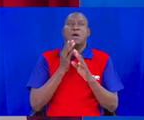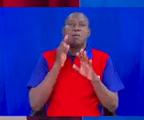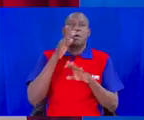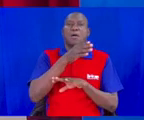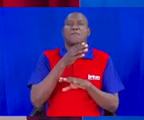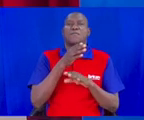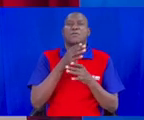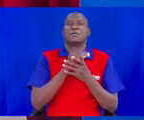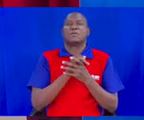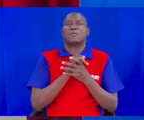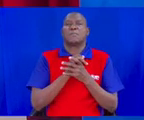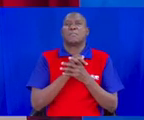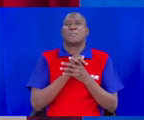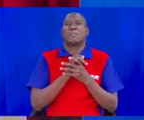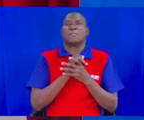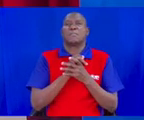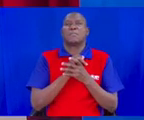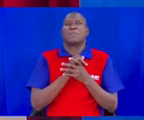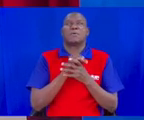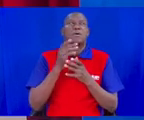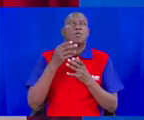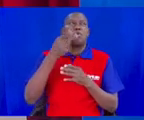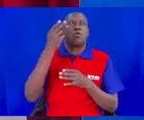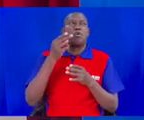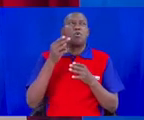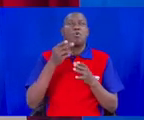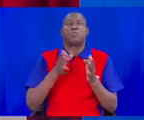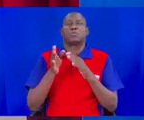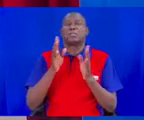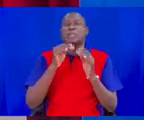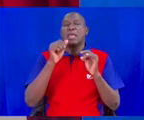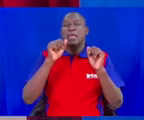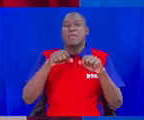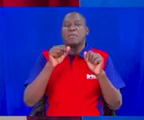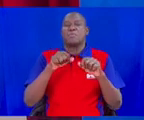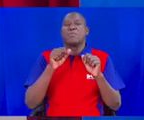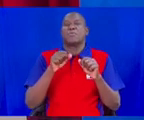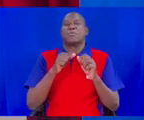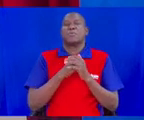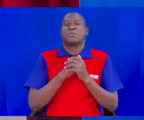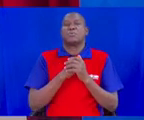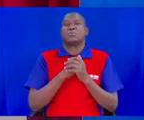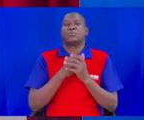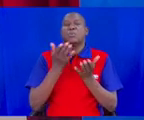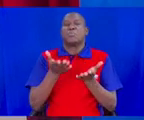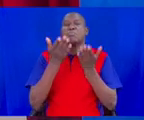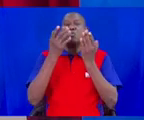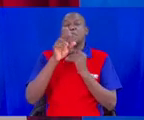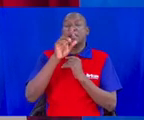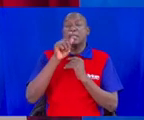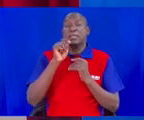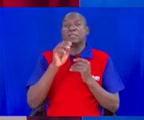invested in other high-yielding opportunities that have been able to improve the rate of the